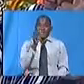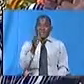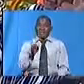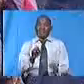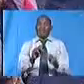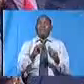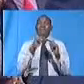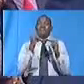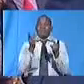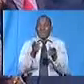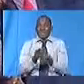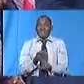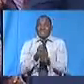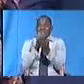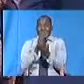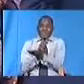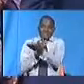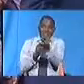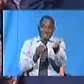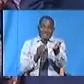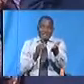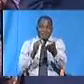observed any or all of these,